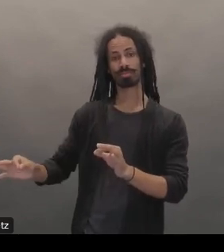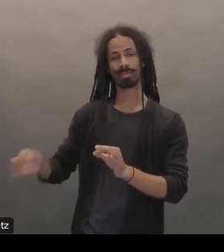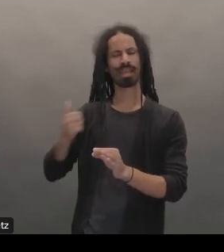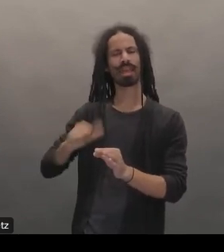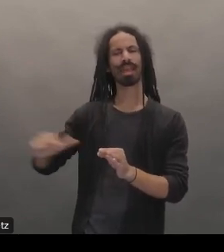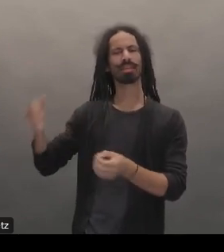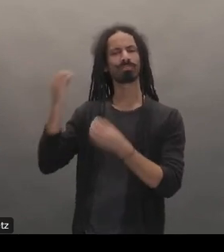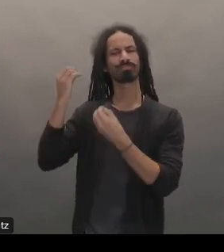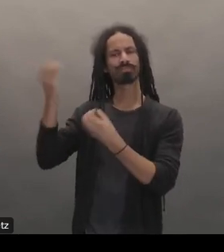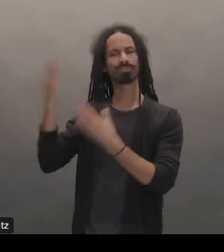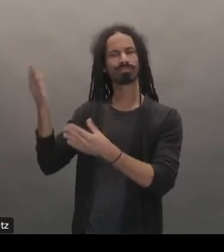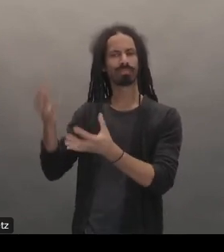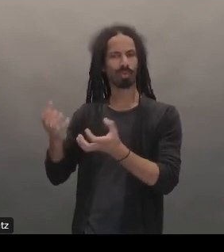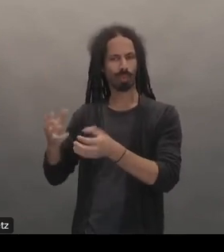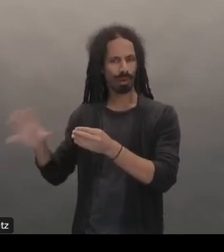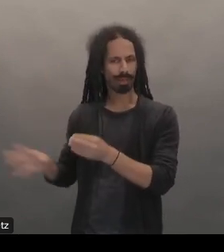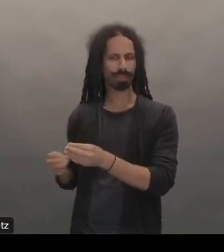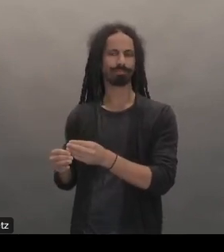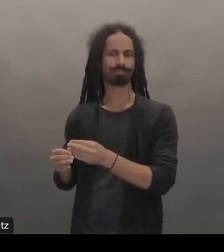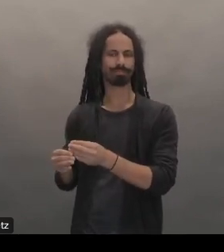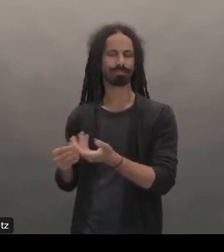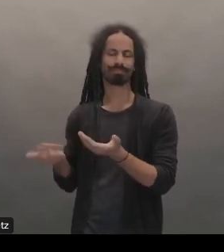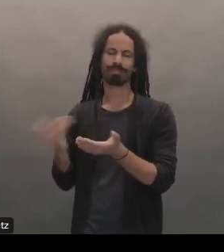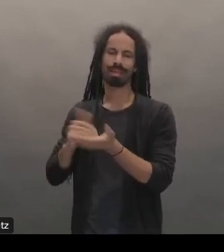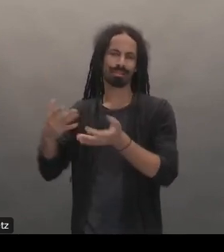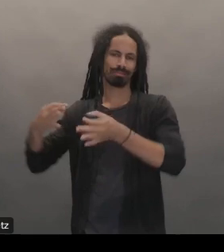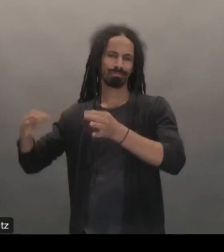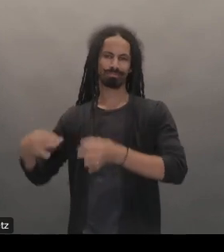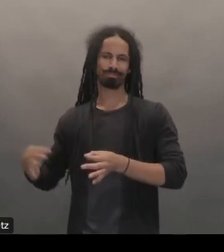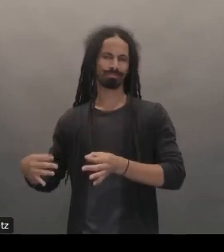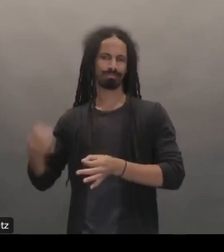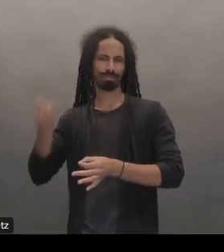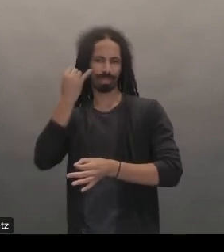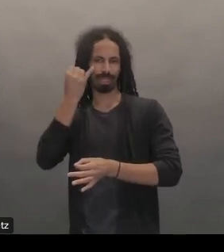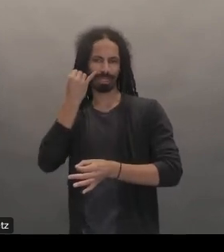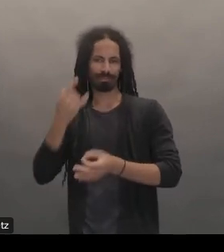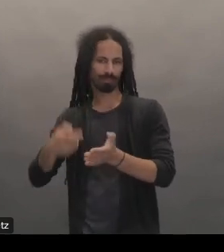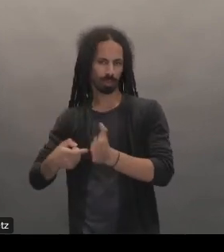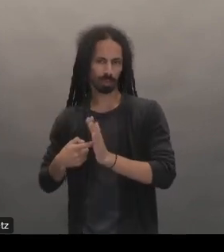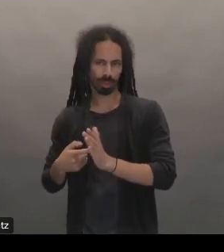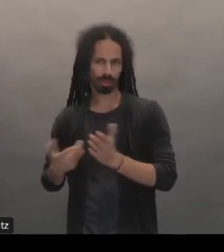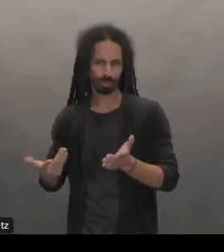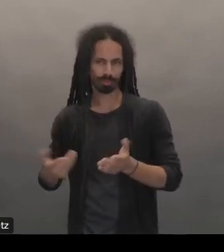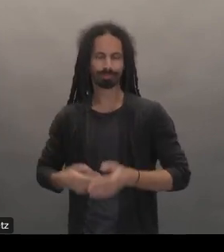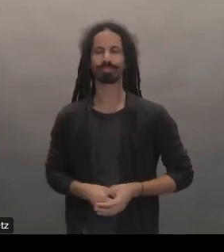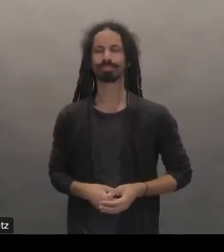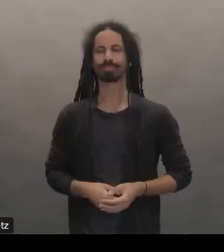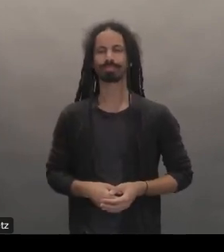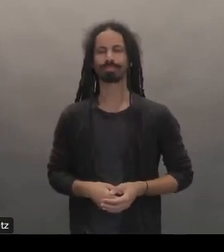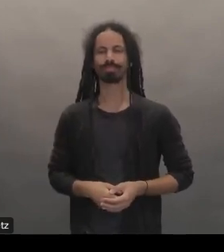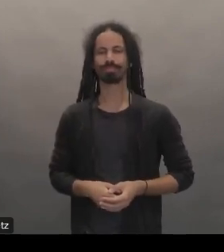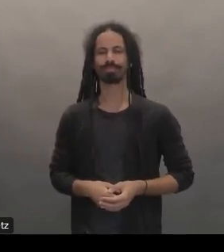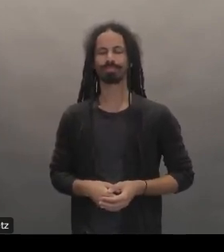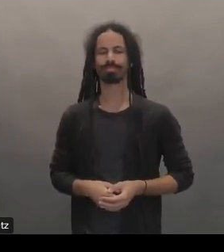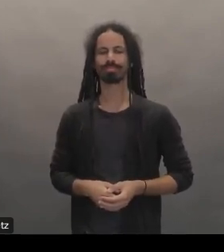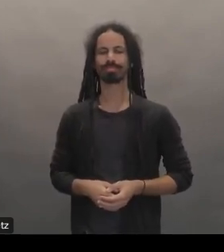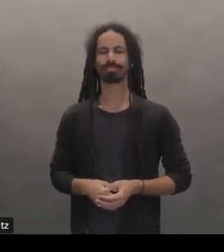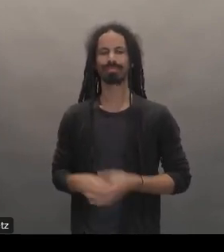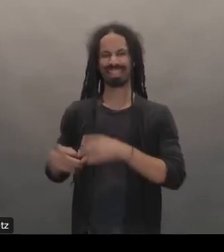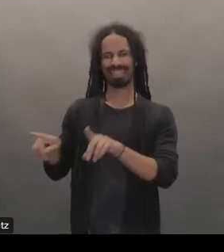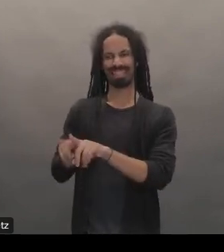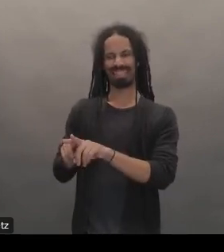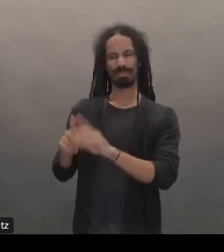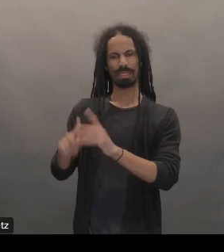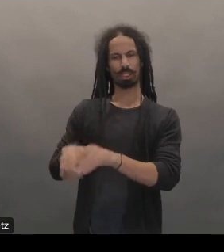what is provided. So again, a description if necessary. And again, it begins same, it says note there. It's the same